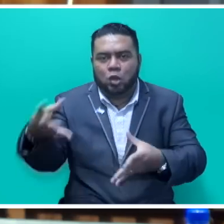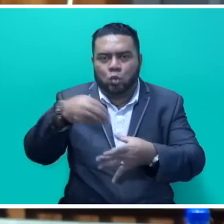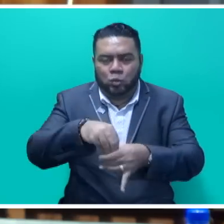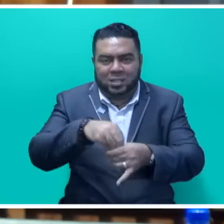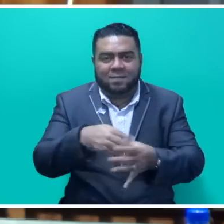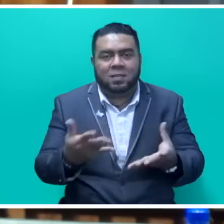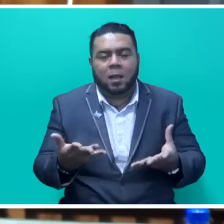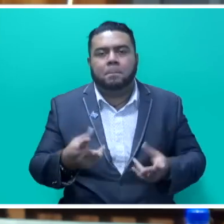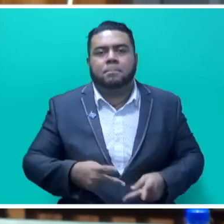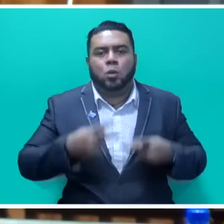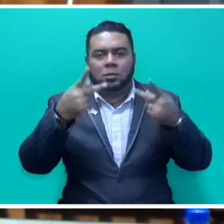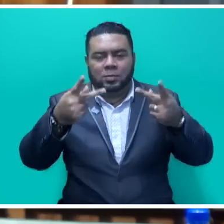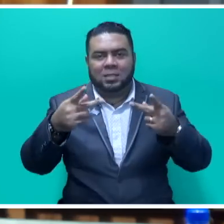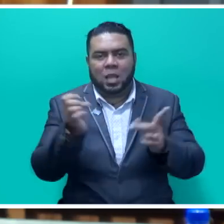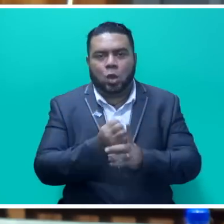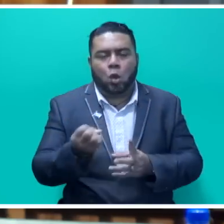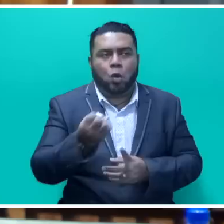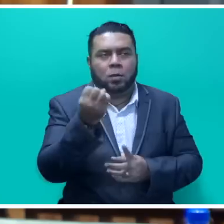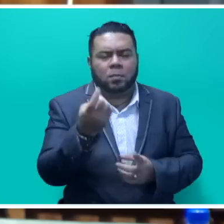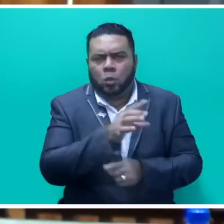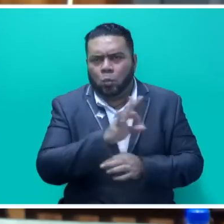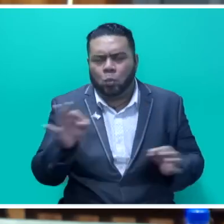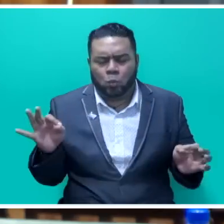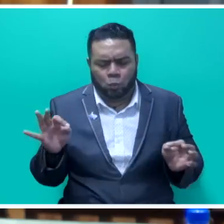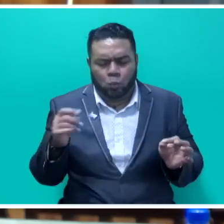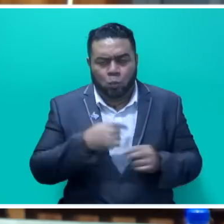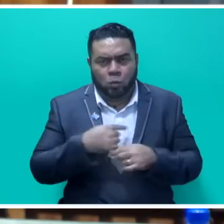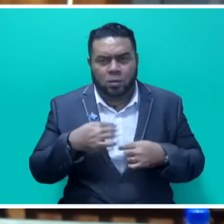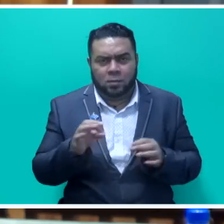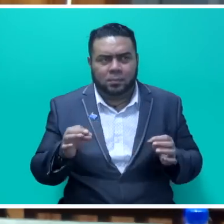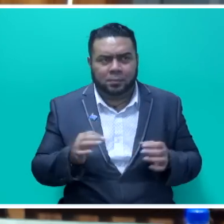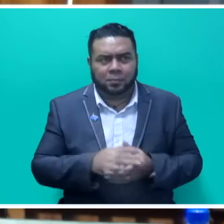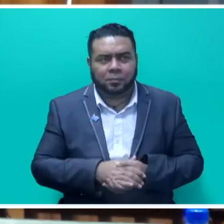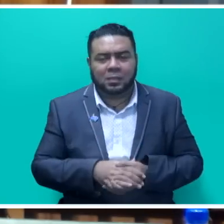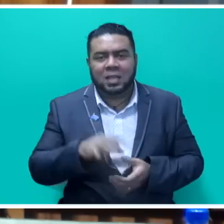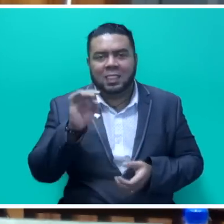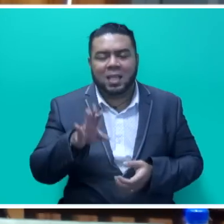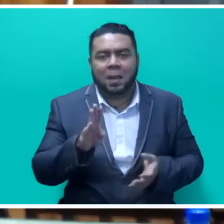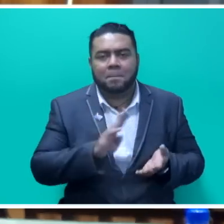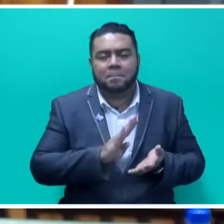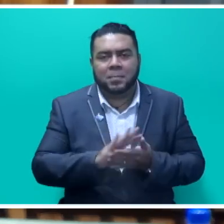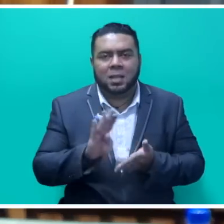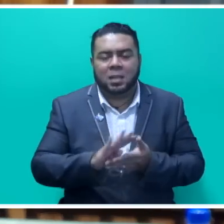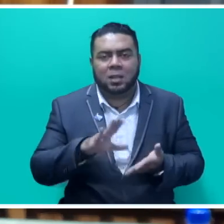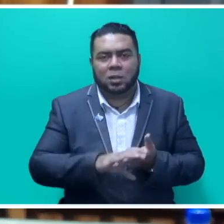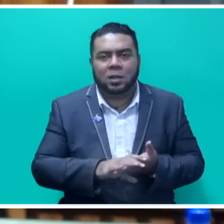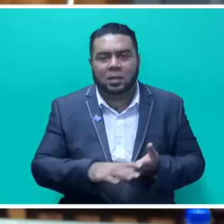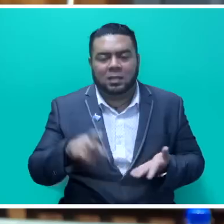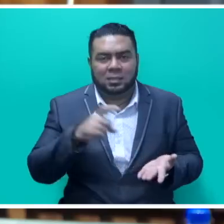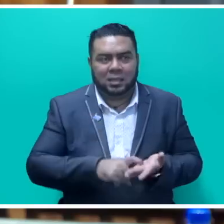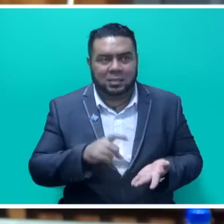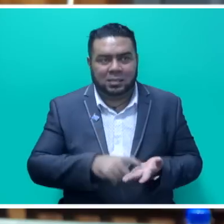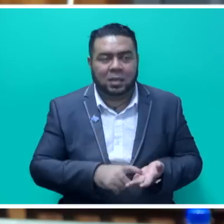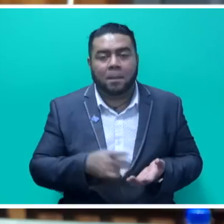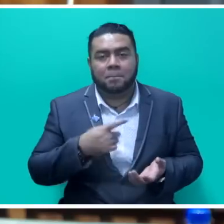prosperous economy. Mr. Speaker, we are not daunted by the $10 billion debt because